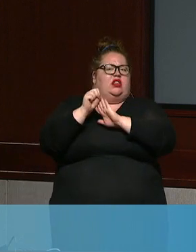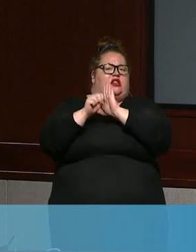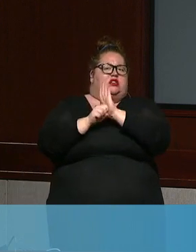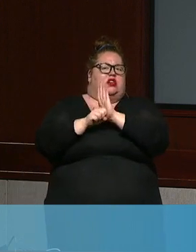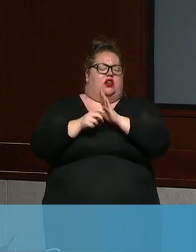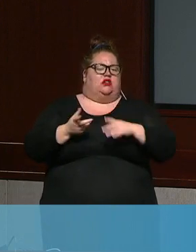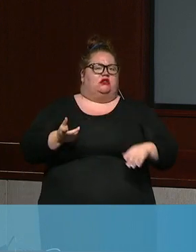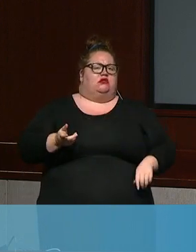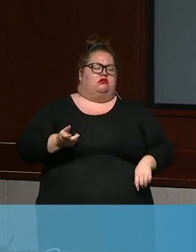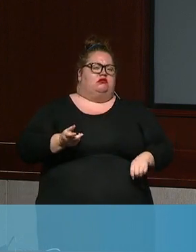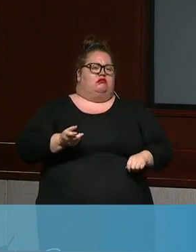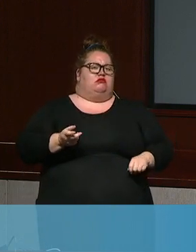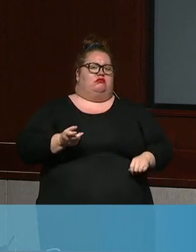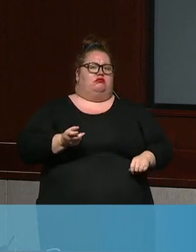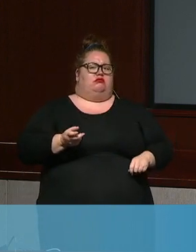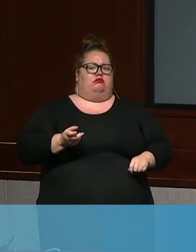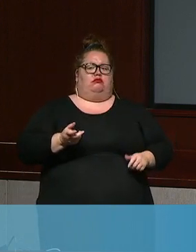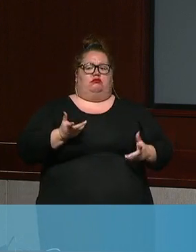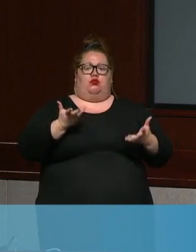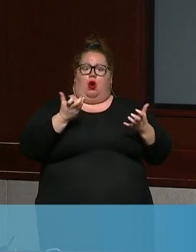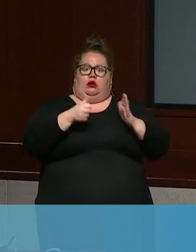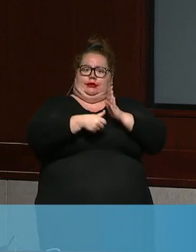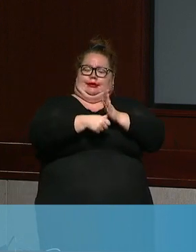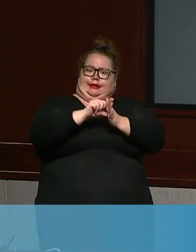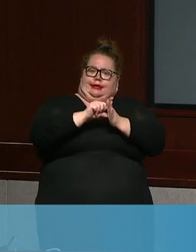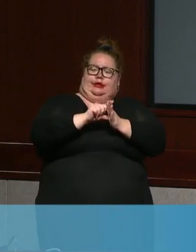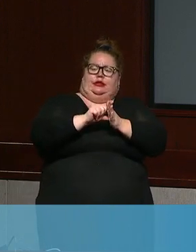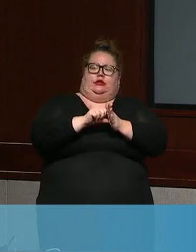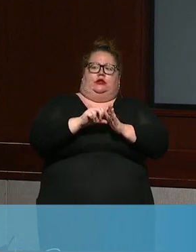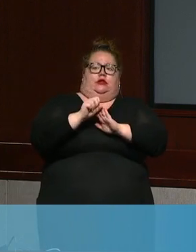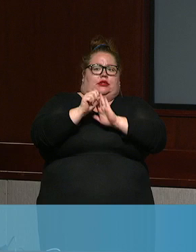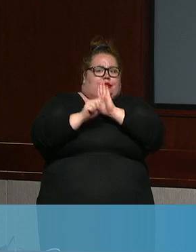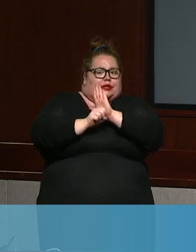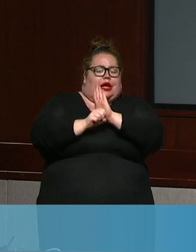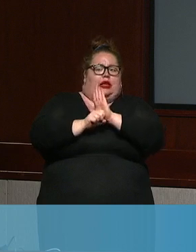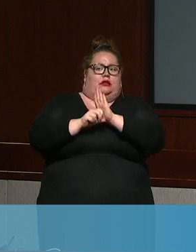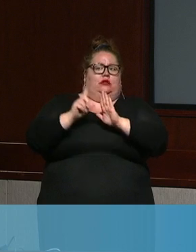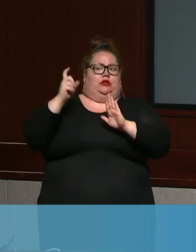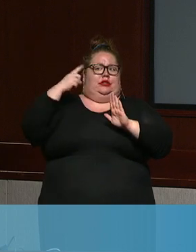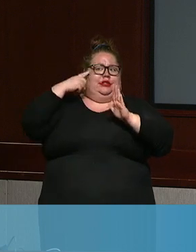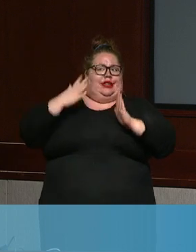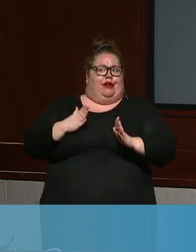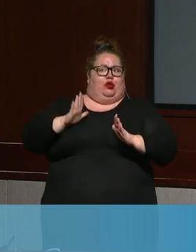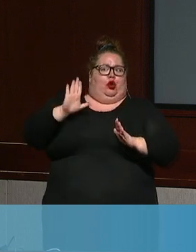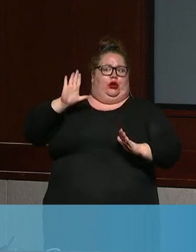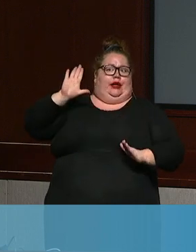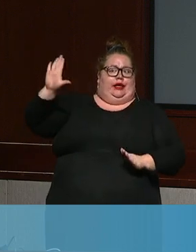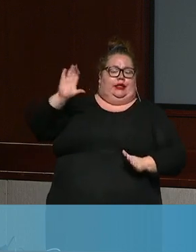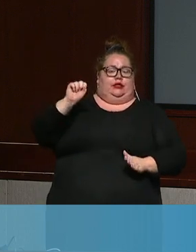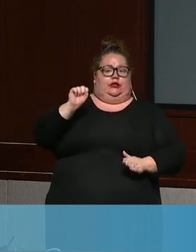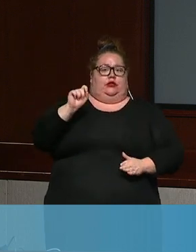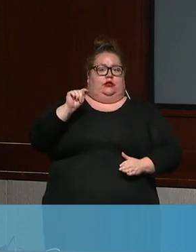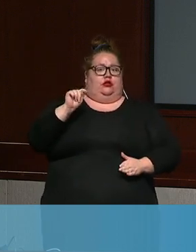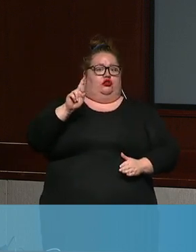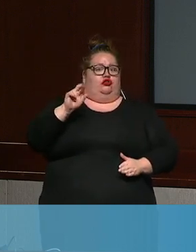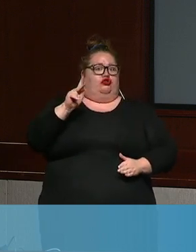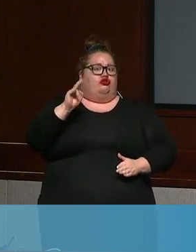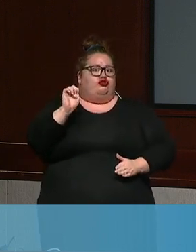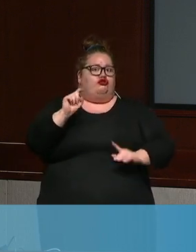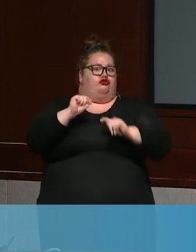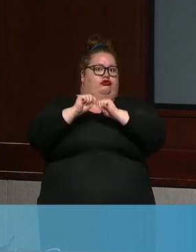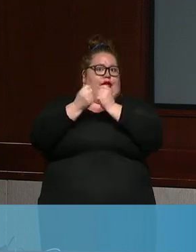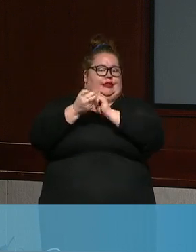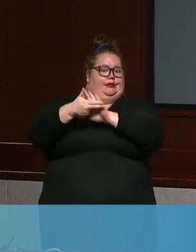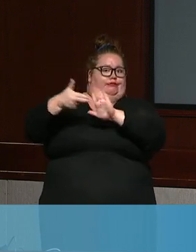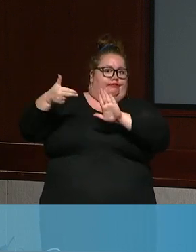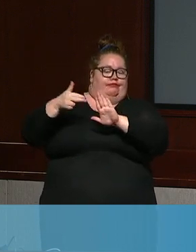the state, I just want to reiterate, the state has, the governor has a strike team because that's, the name he put on it and the announcement